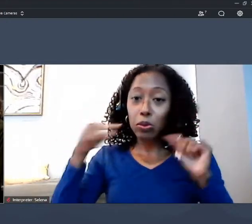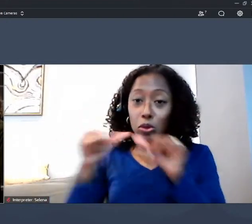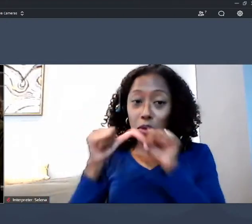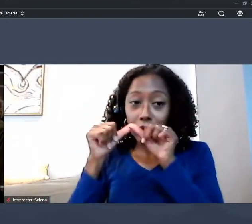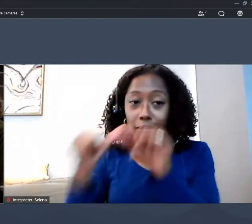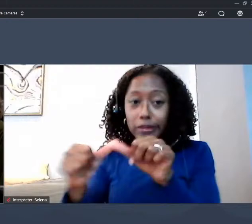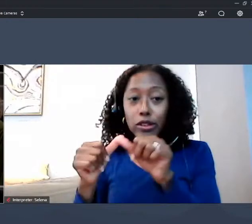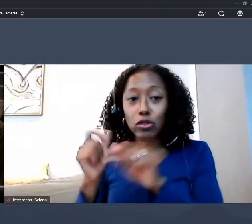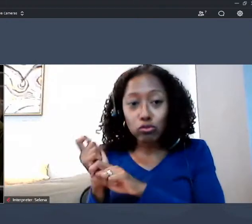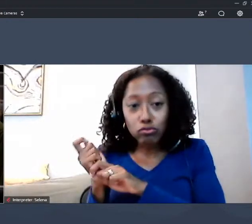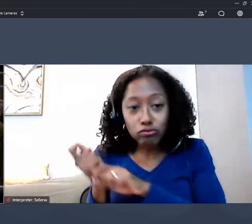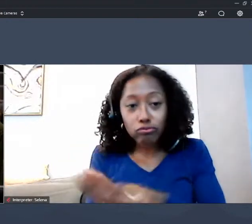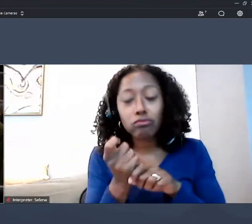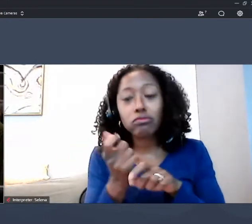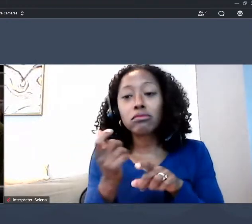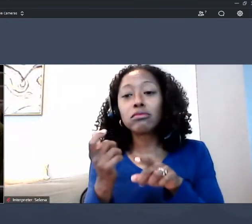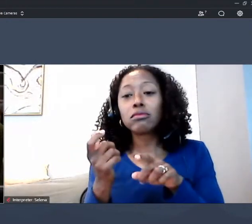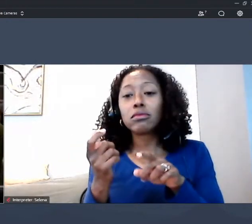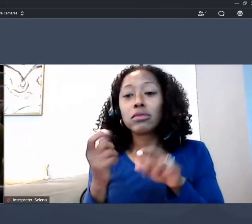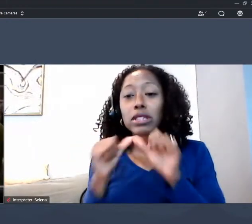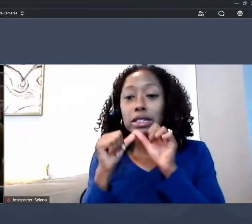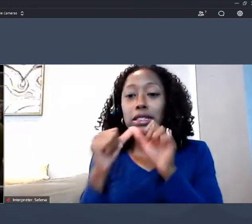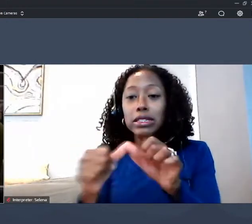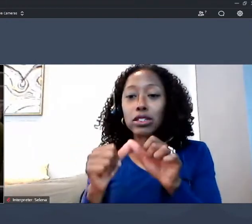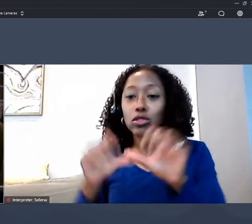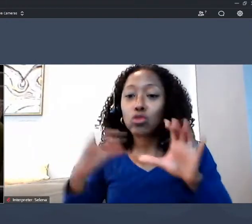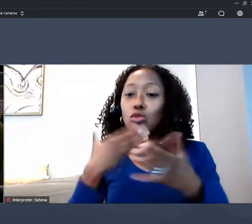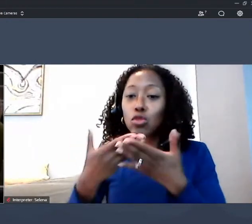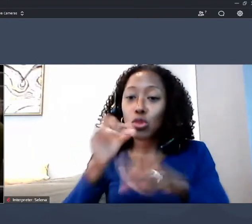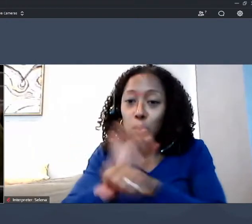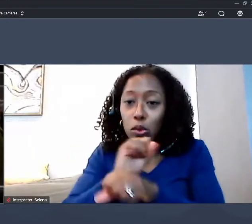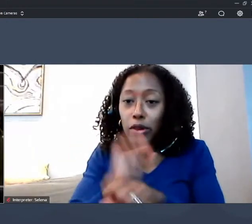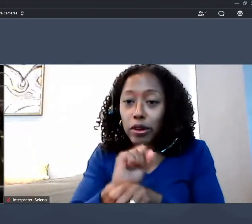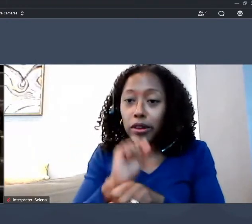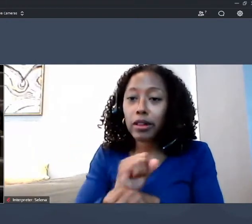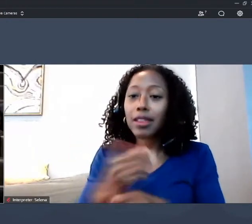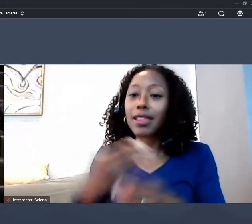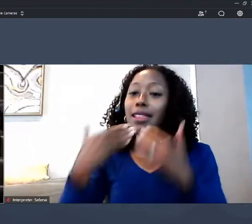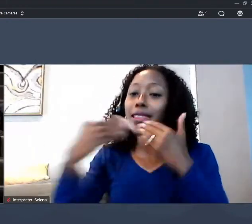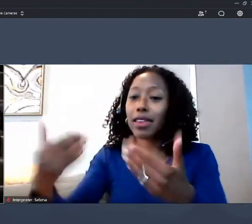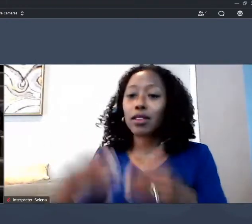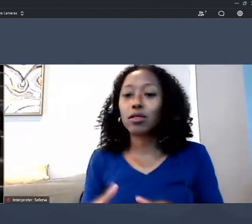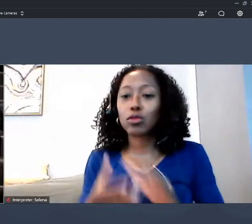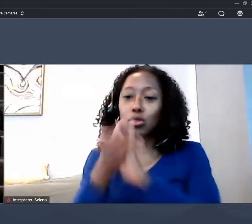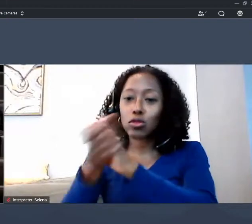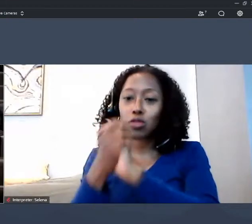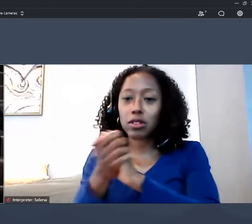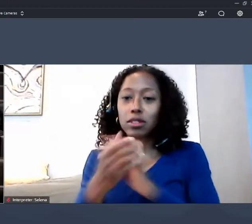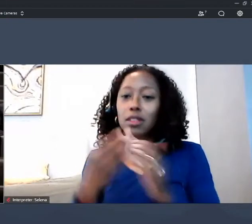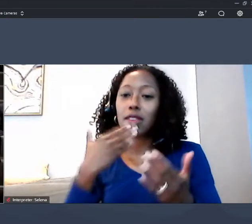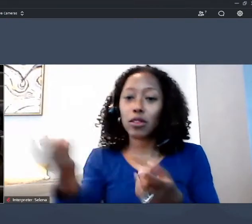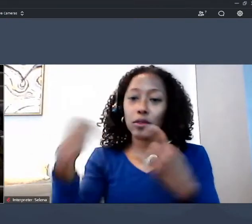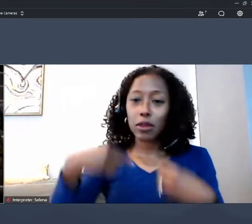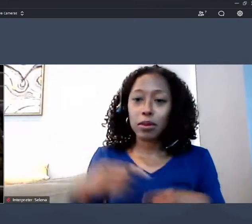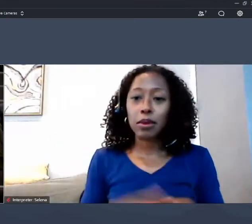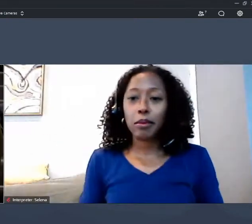work in representing us so well. Thank you so much. Congratulations. Thank you for being with us.